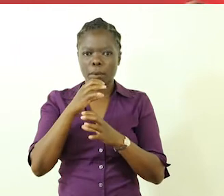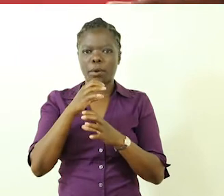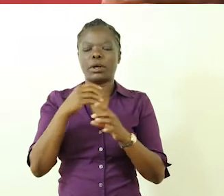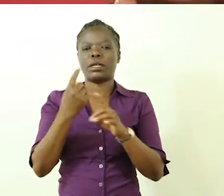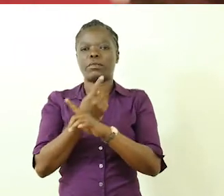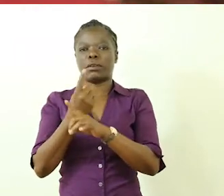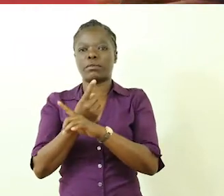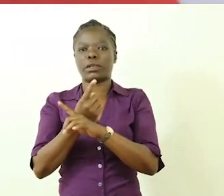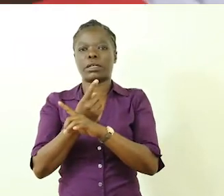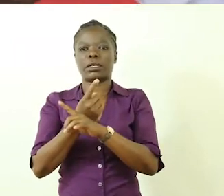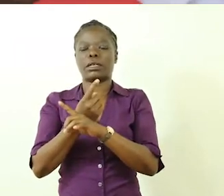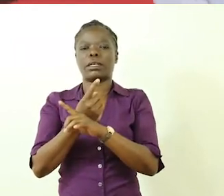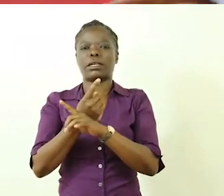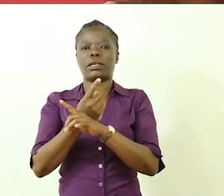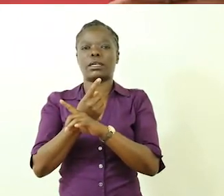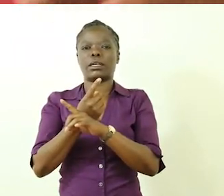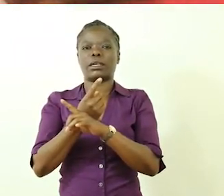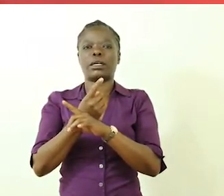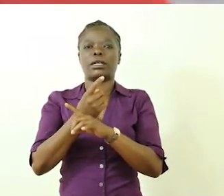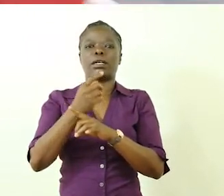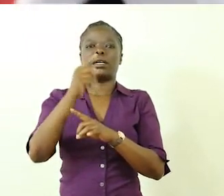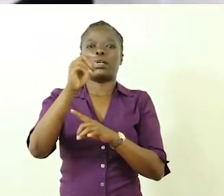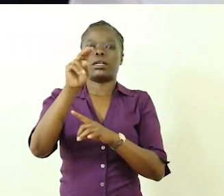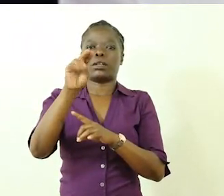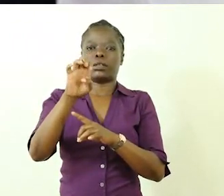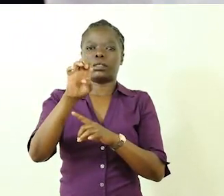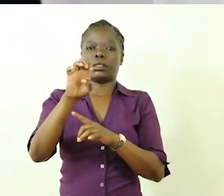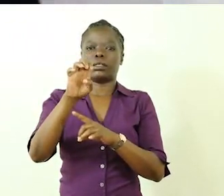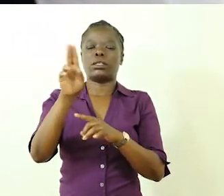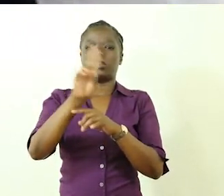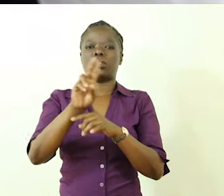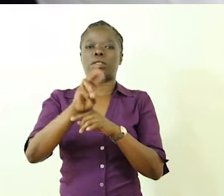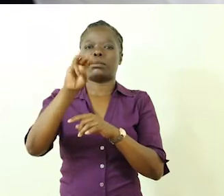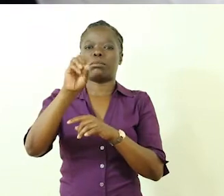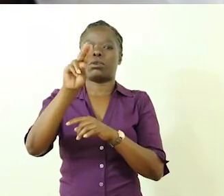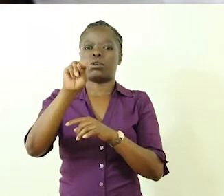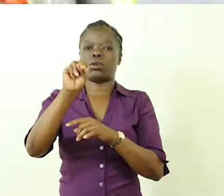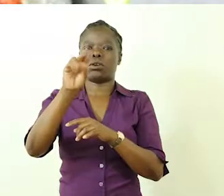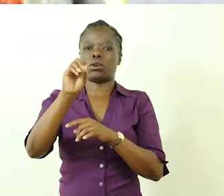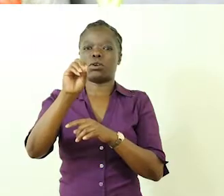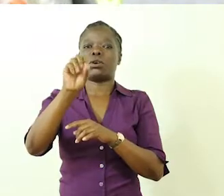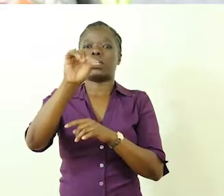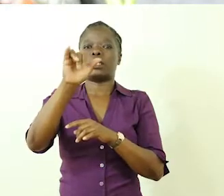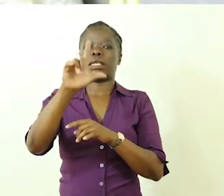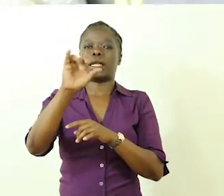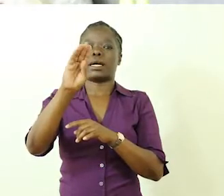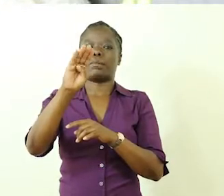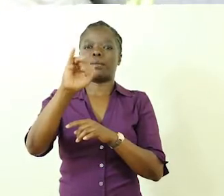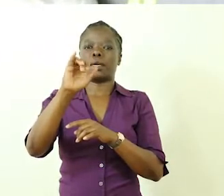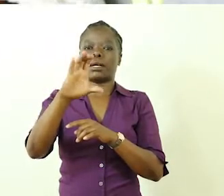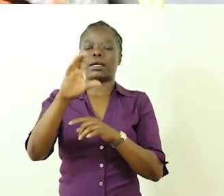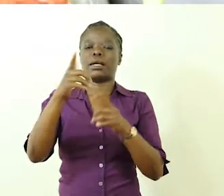in different tones, uses monosyllabic language, has